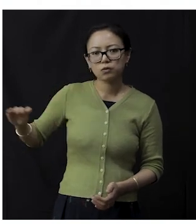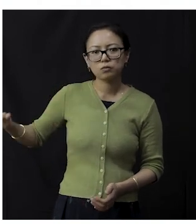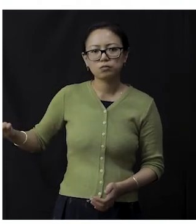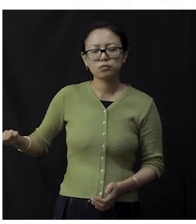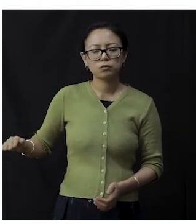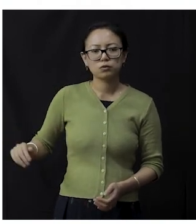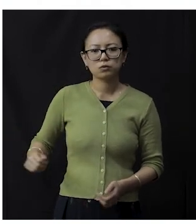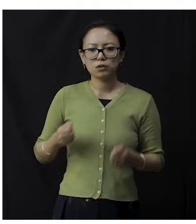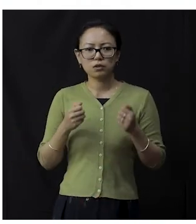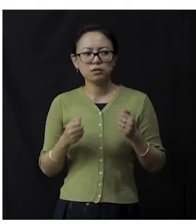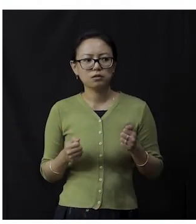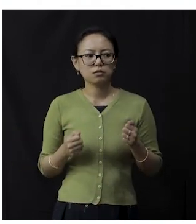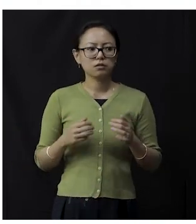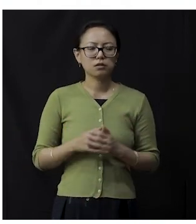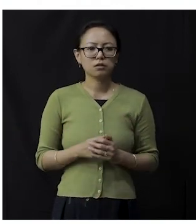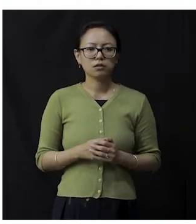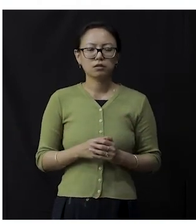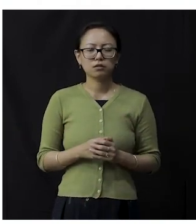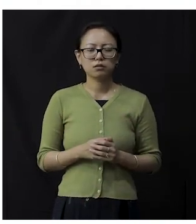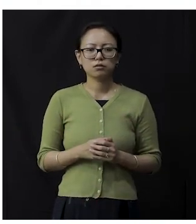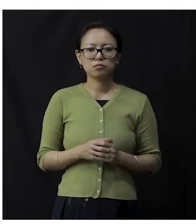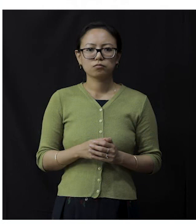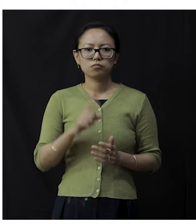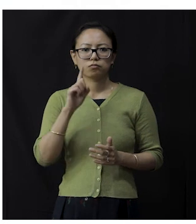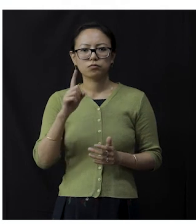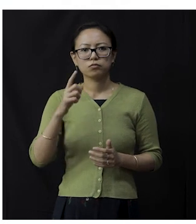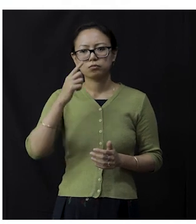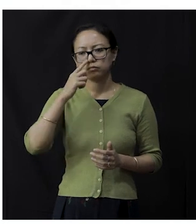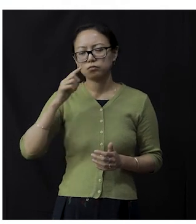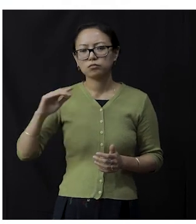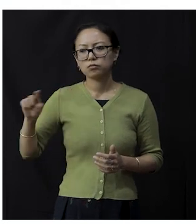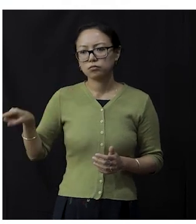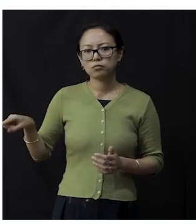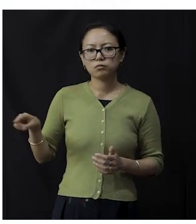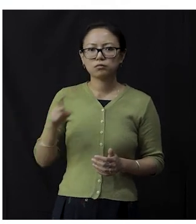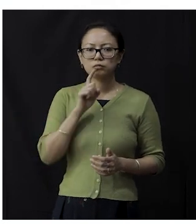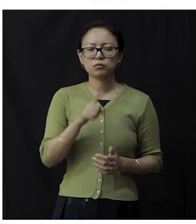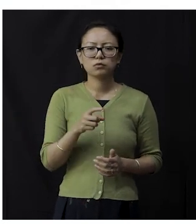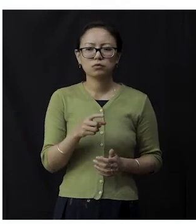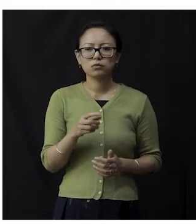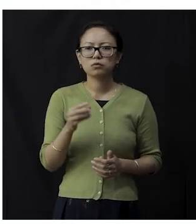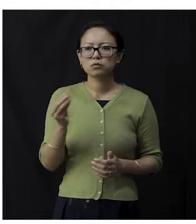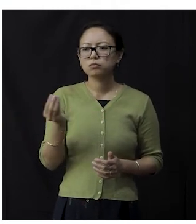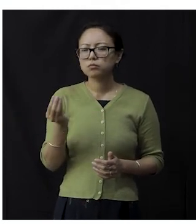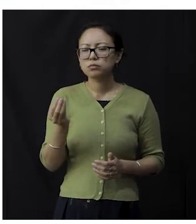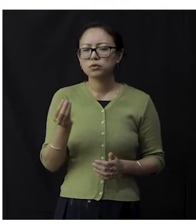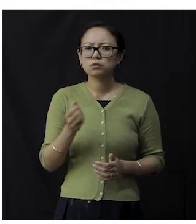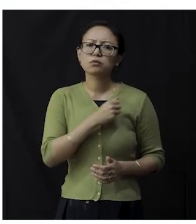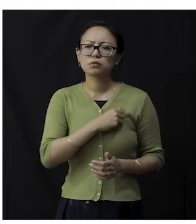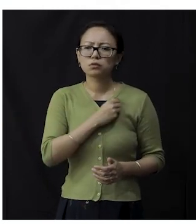and I think somebody is asking something. So should I use sorry, please, thank you, excuse me? What should we